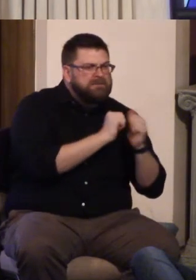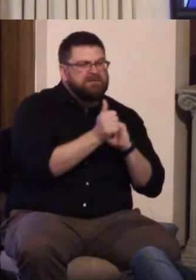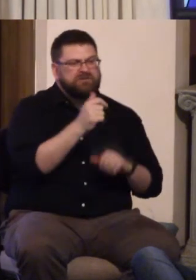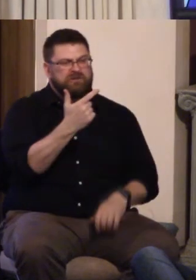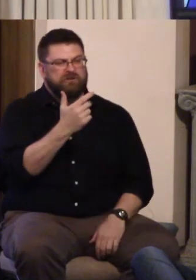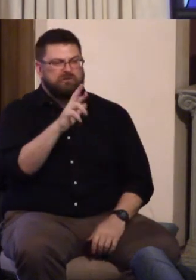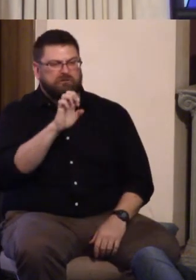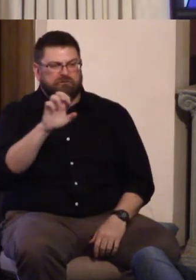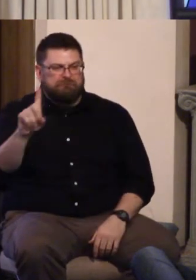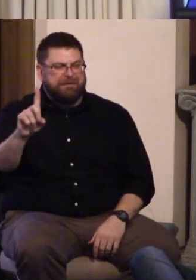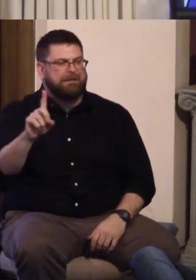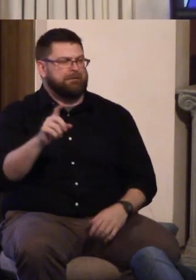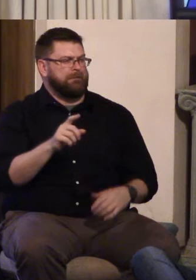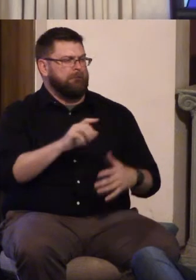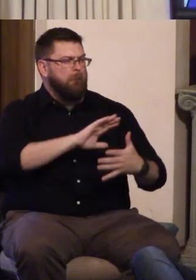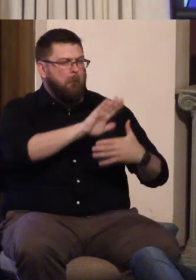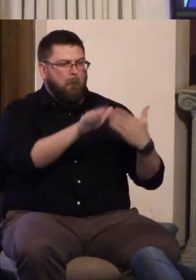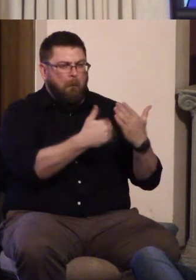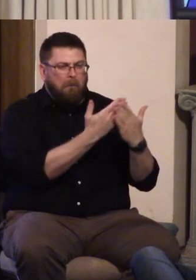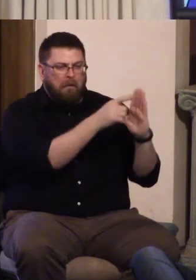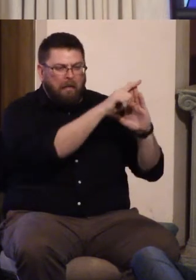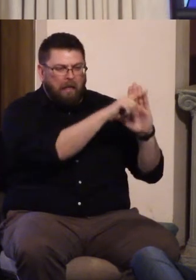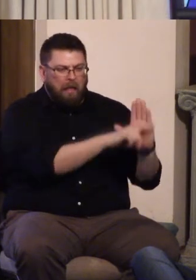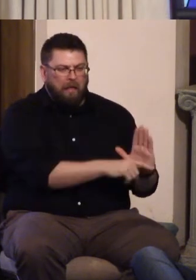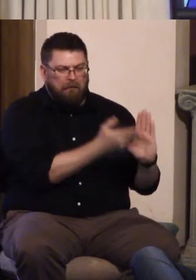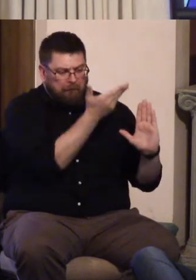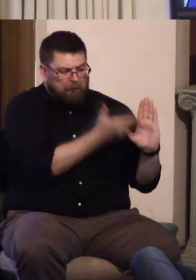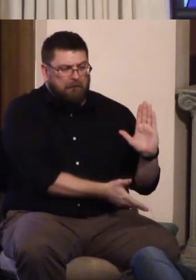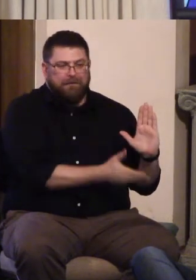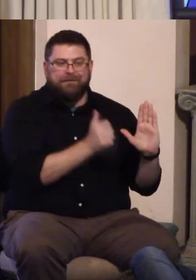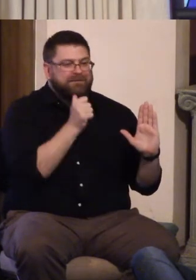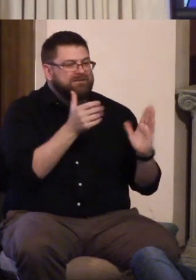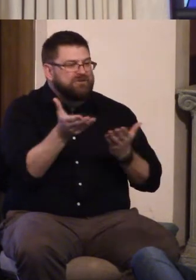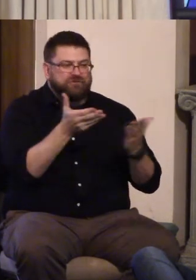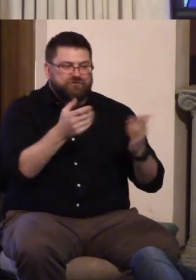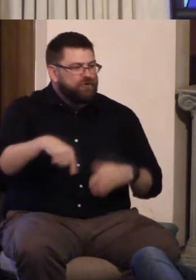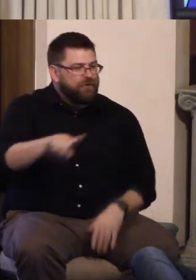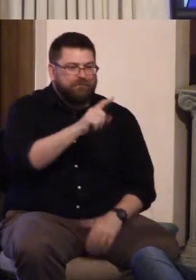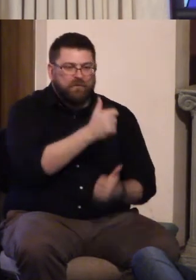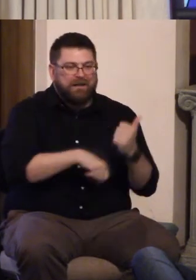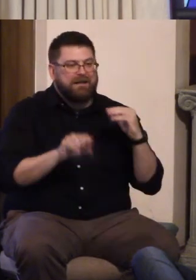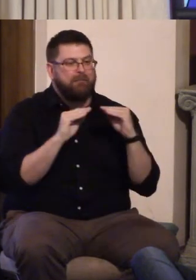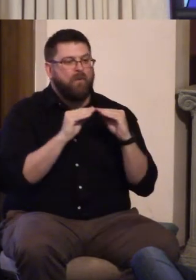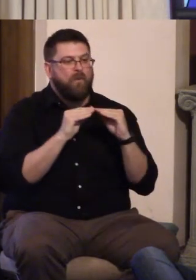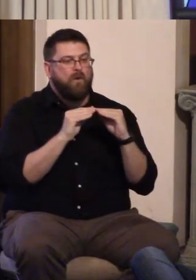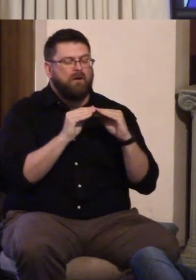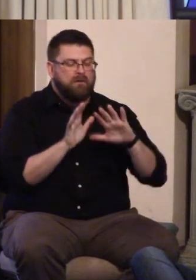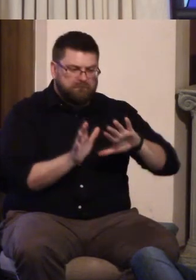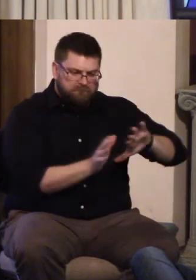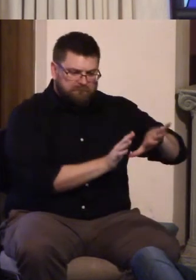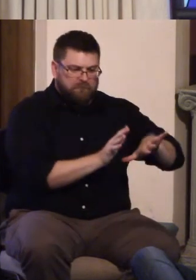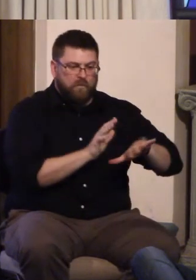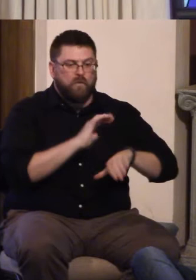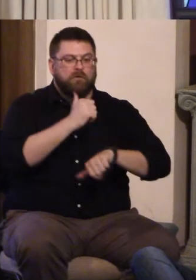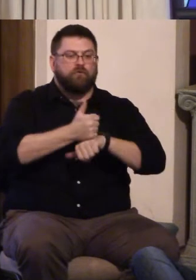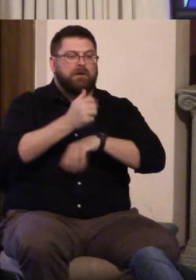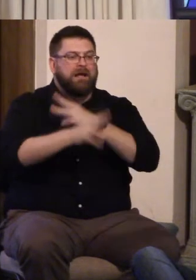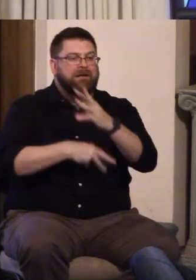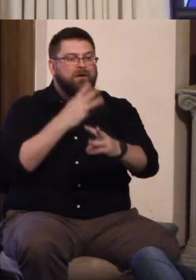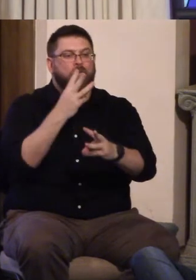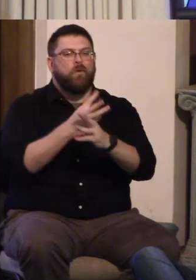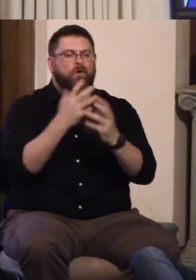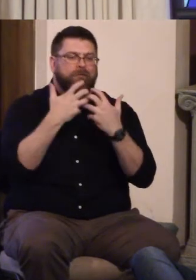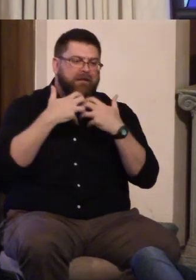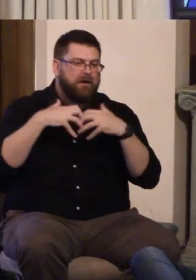And that's why all those competition and greed and all that stuff doesn't serve us